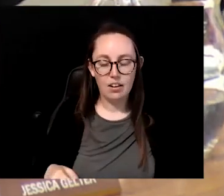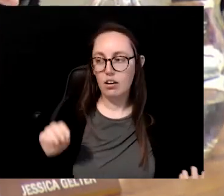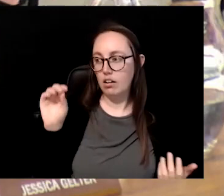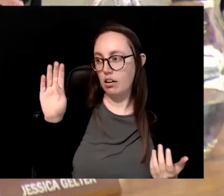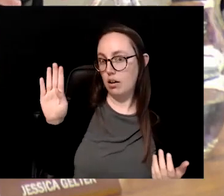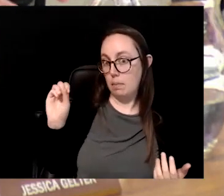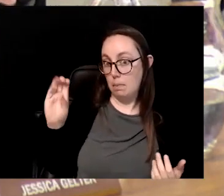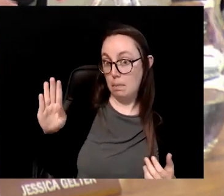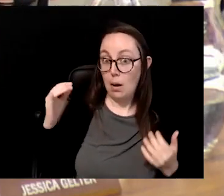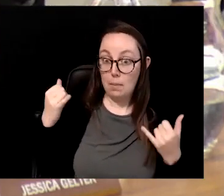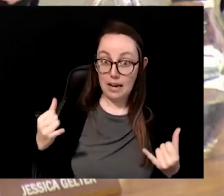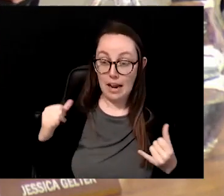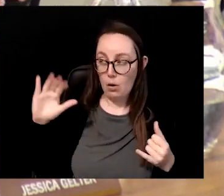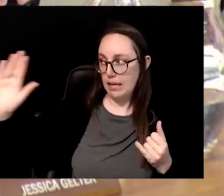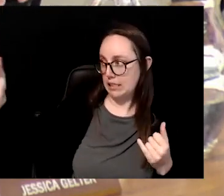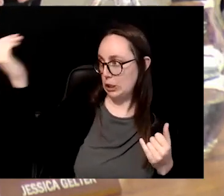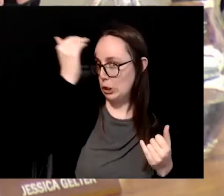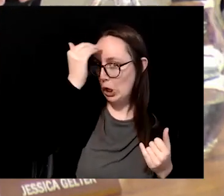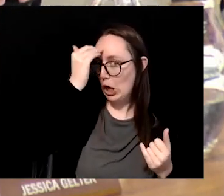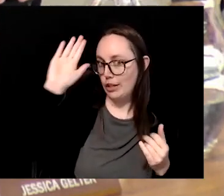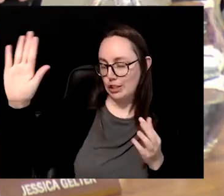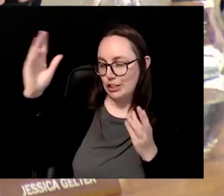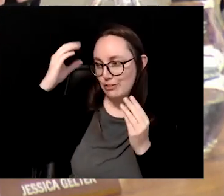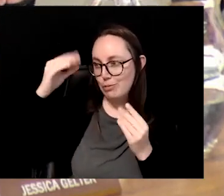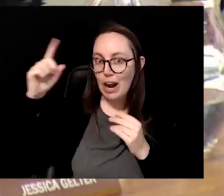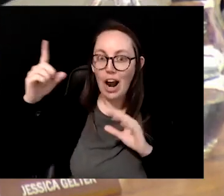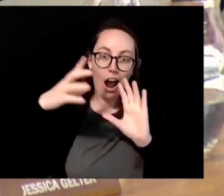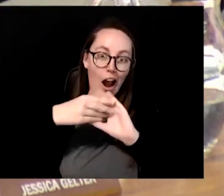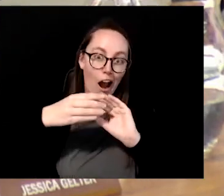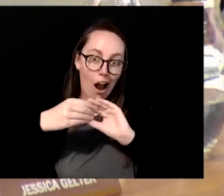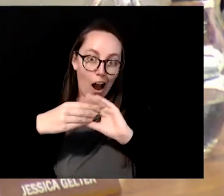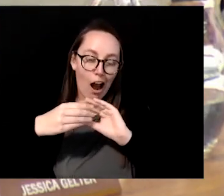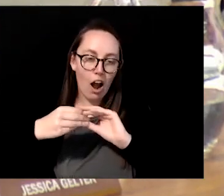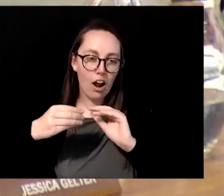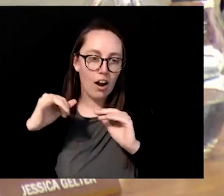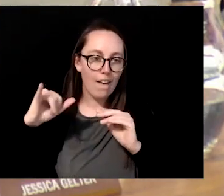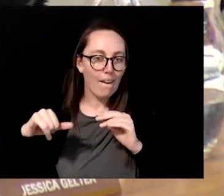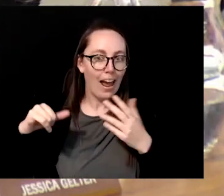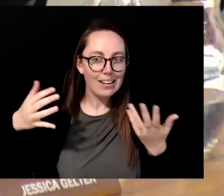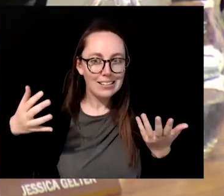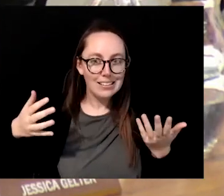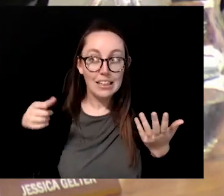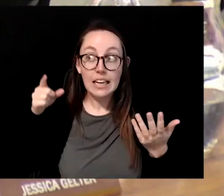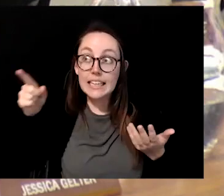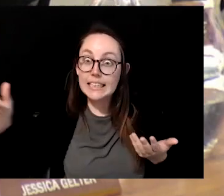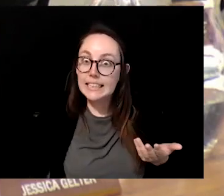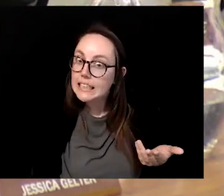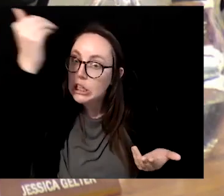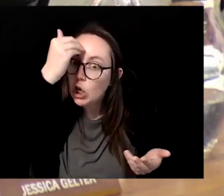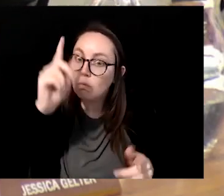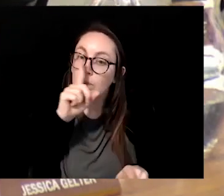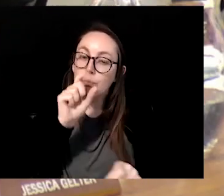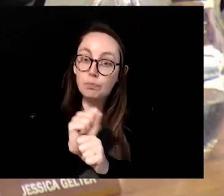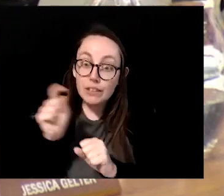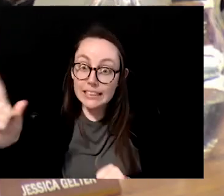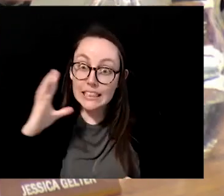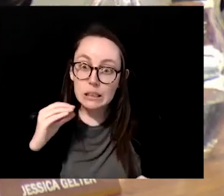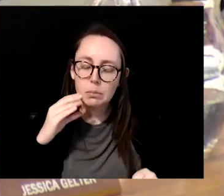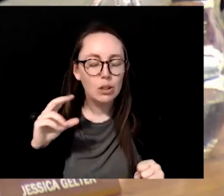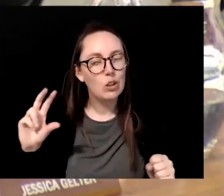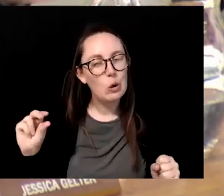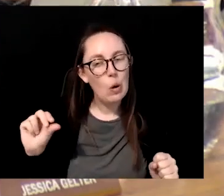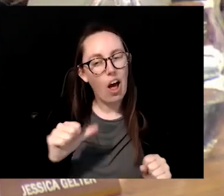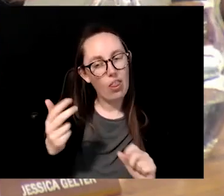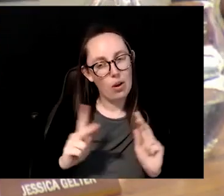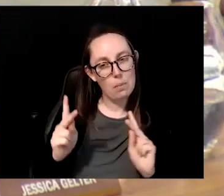is second hand information that it is hard to verify you know um and I can't